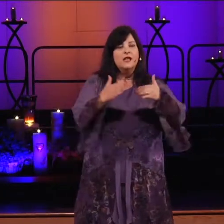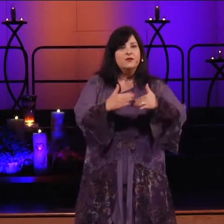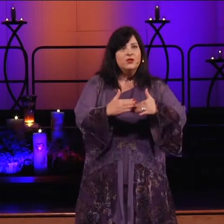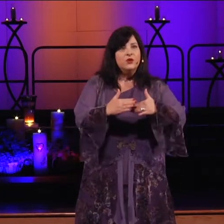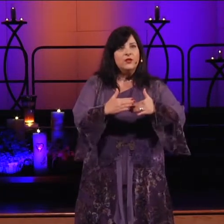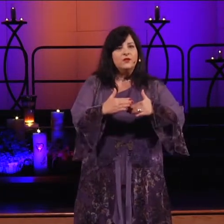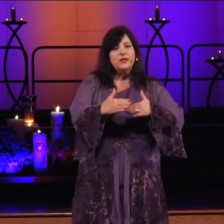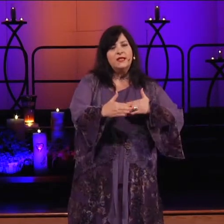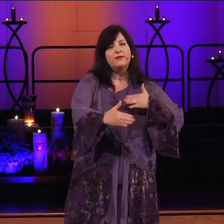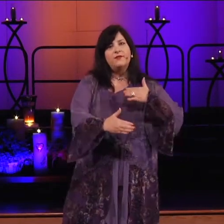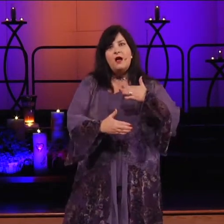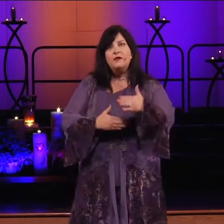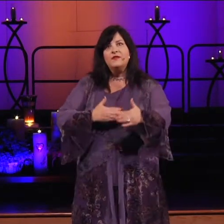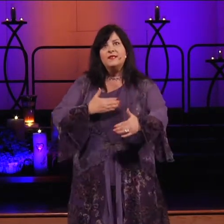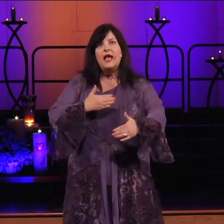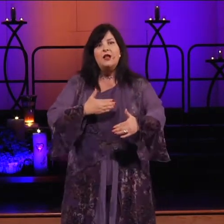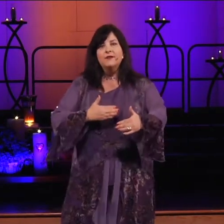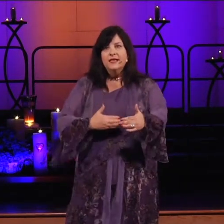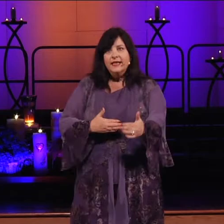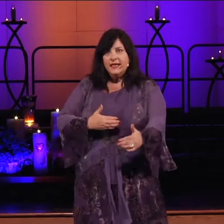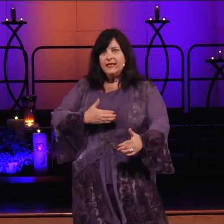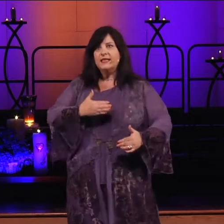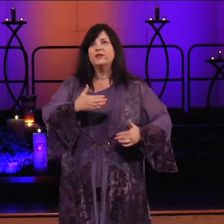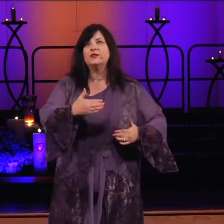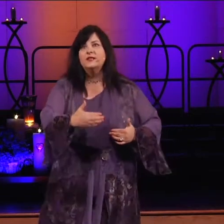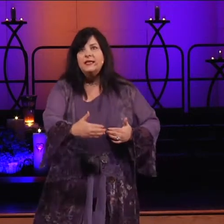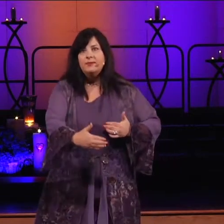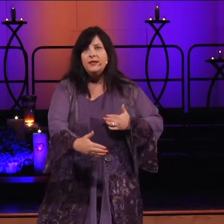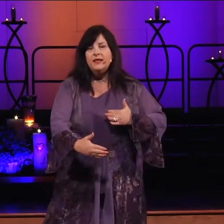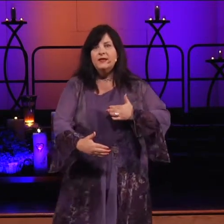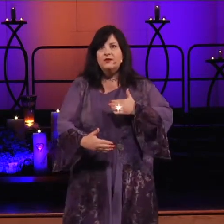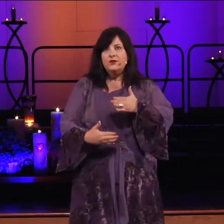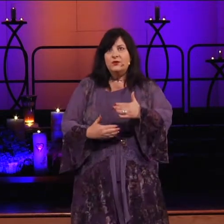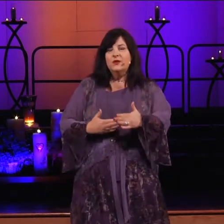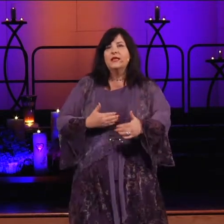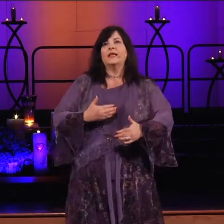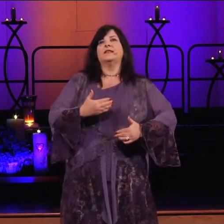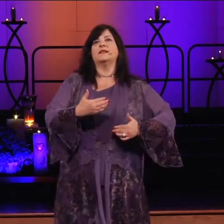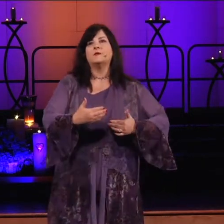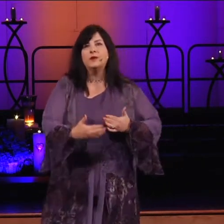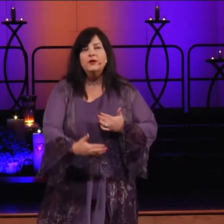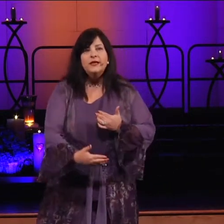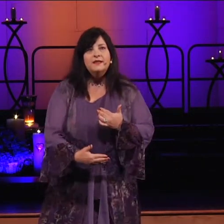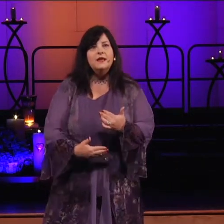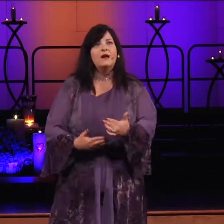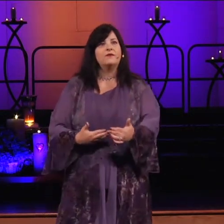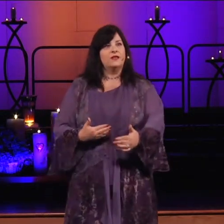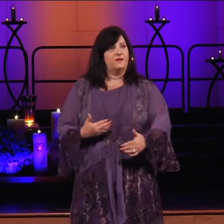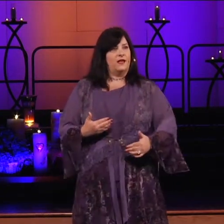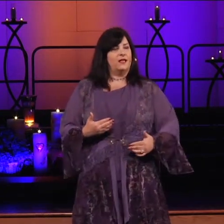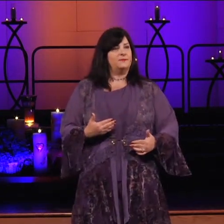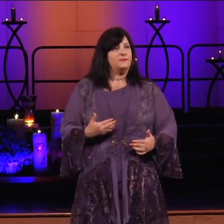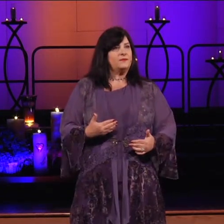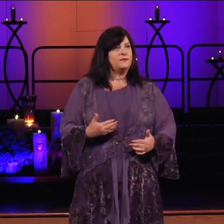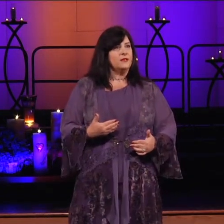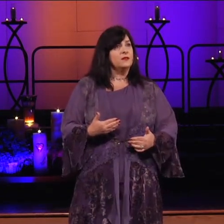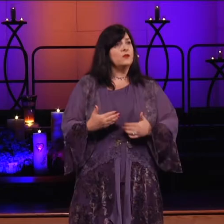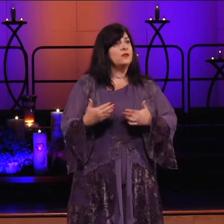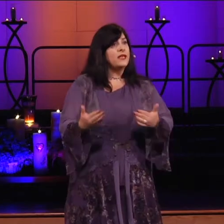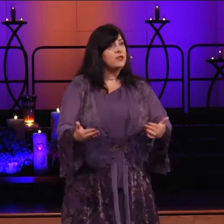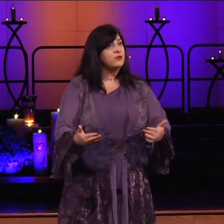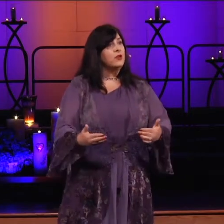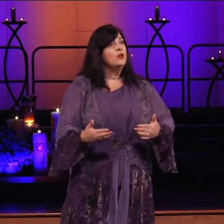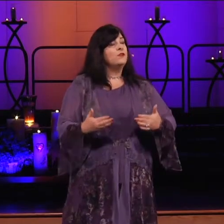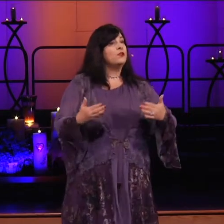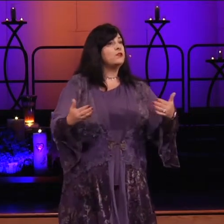bring ourselves to it so that the evolved self can continue to deepen into its experience of the divine. And